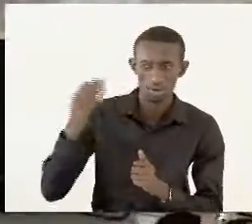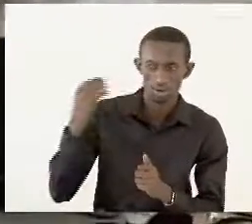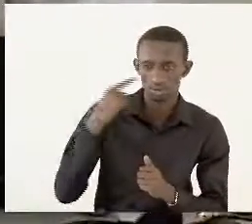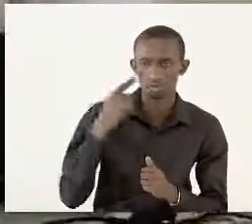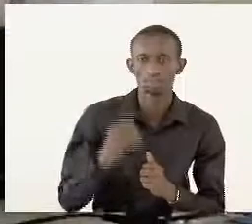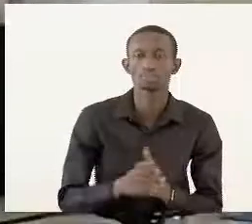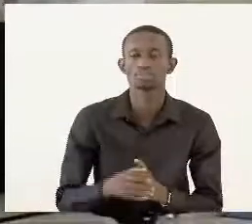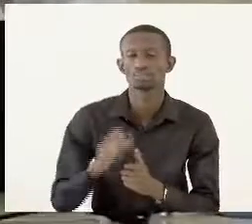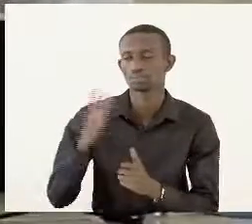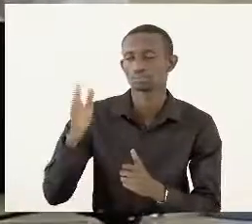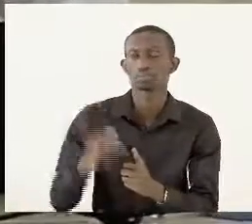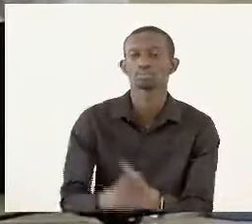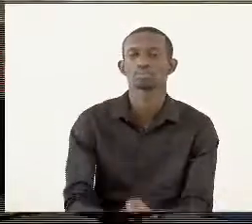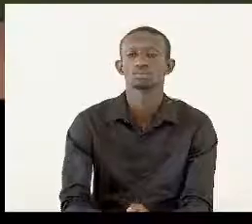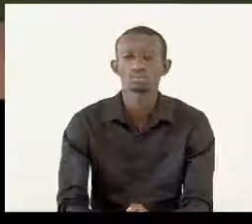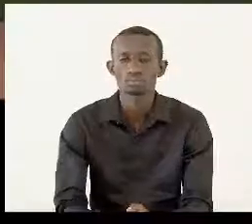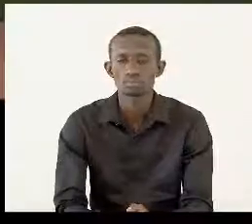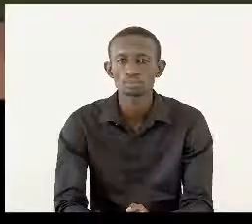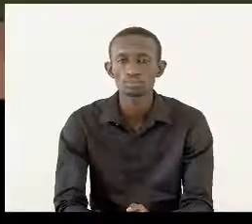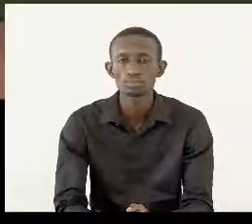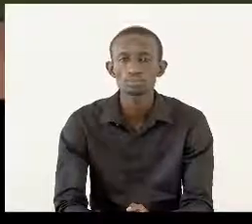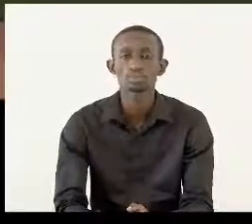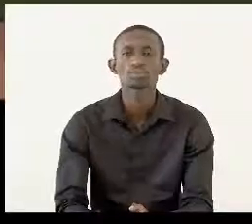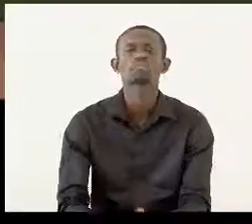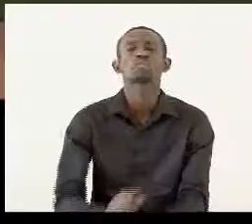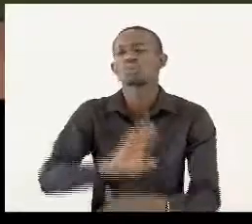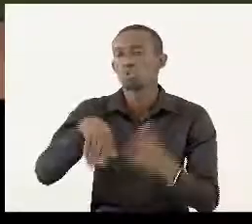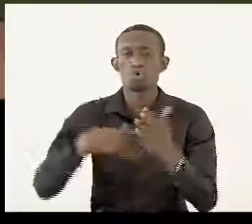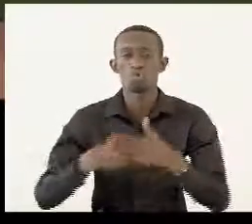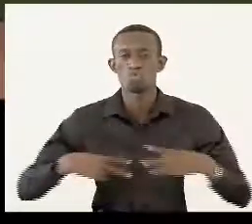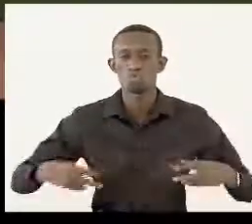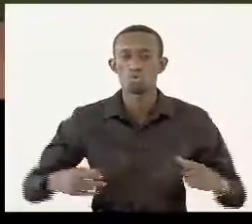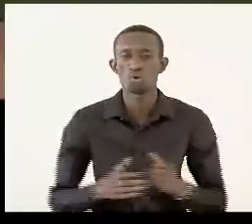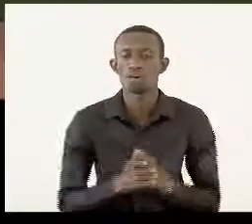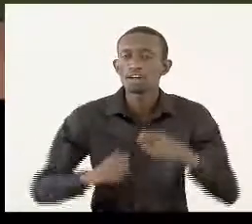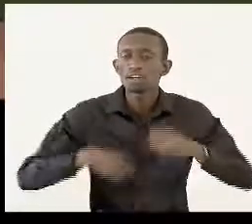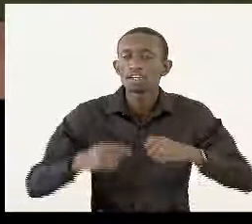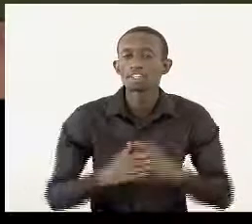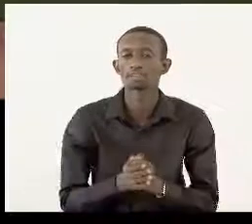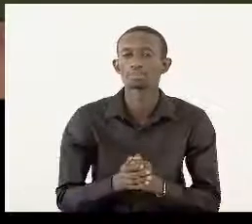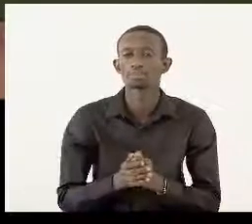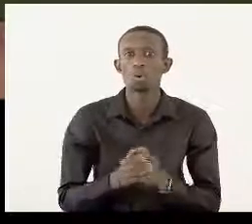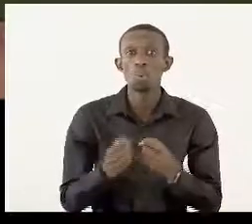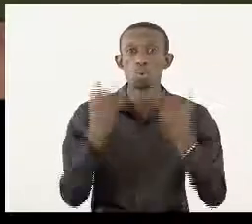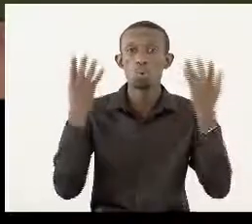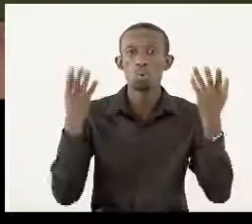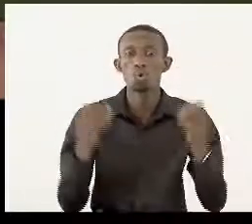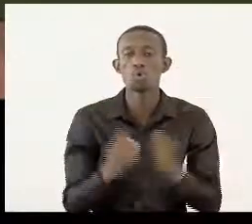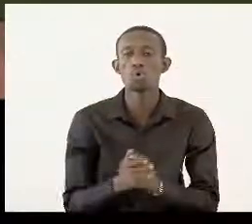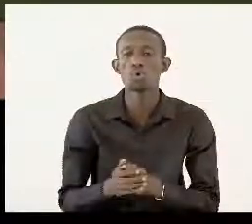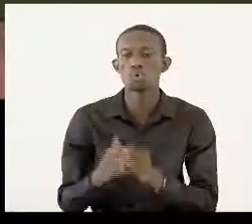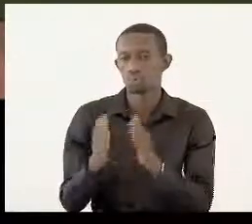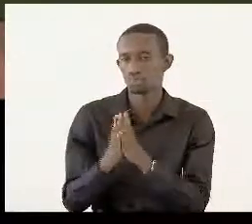slide, it is said all elements react explosively with water. And the vigor of